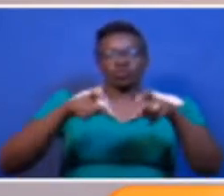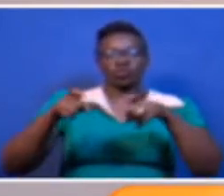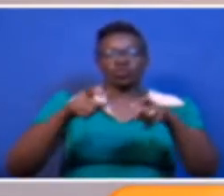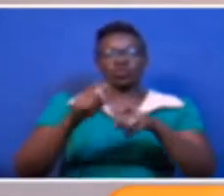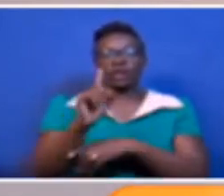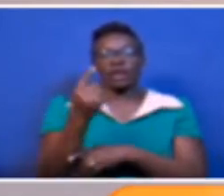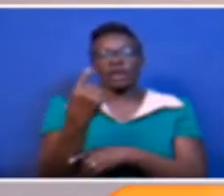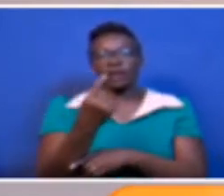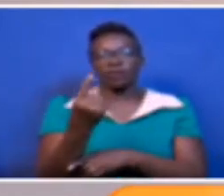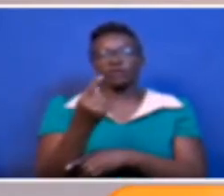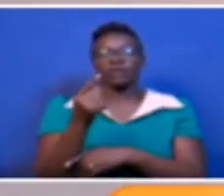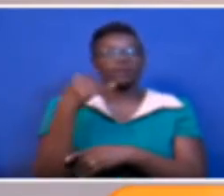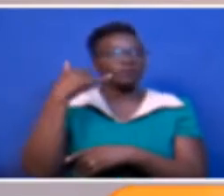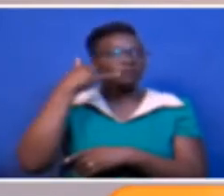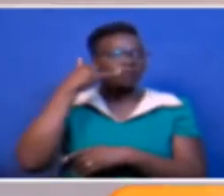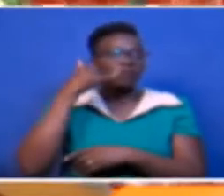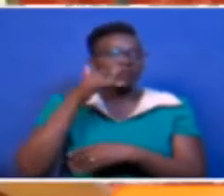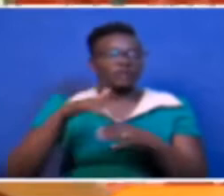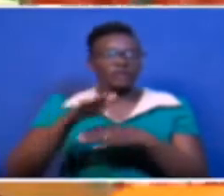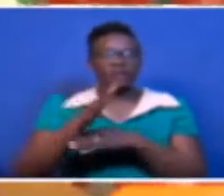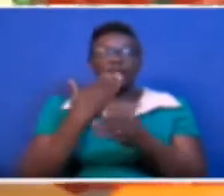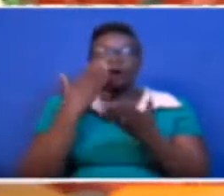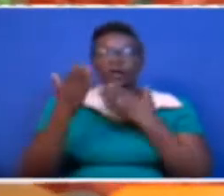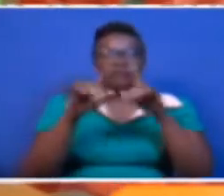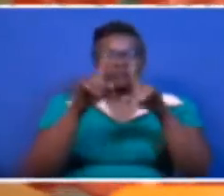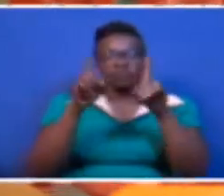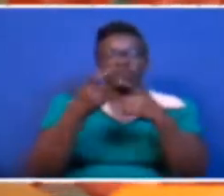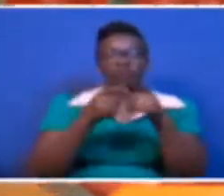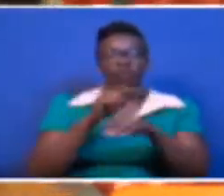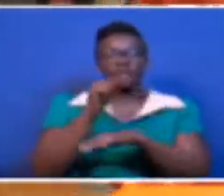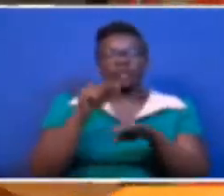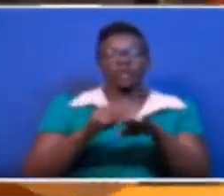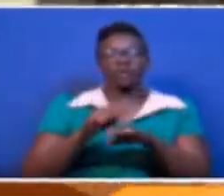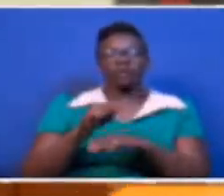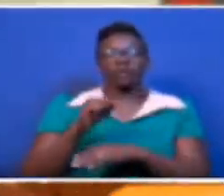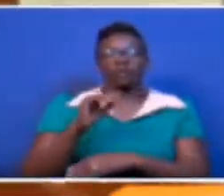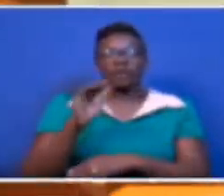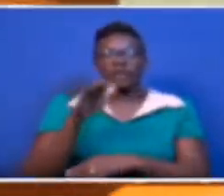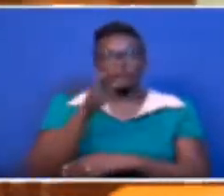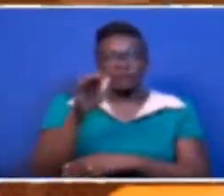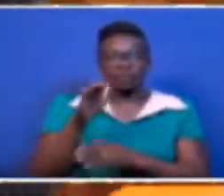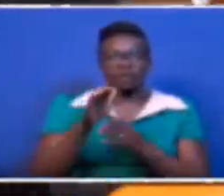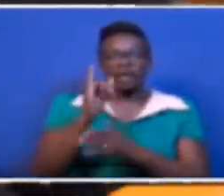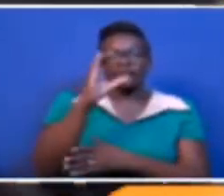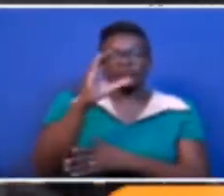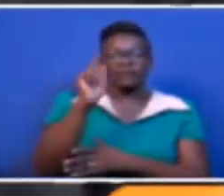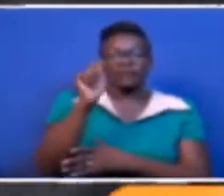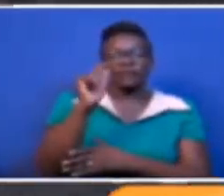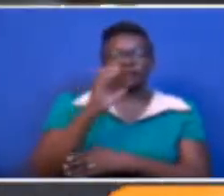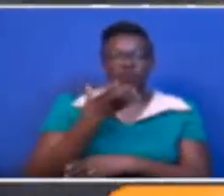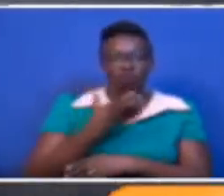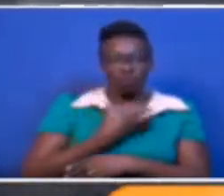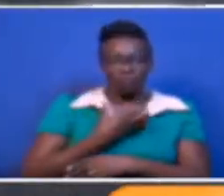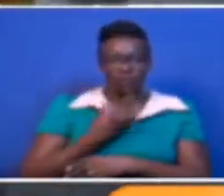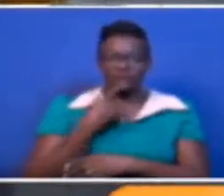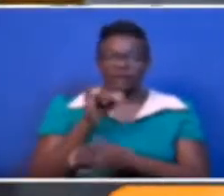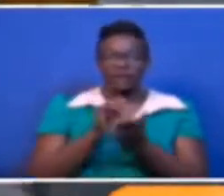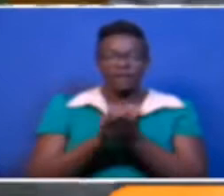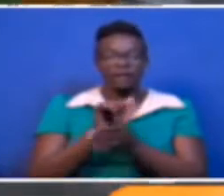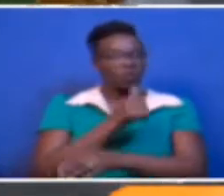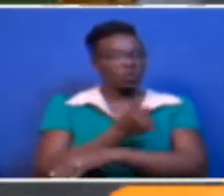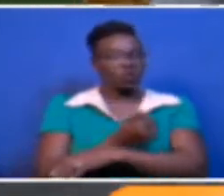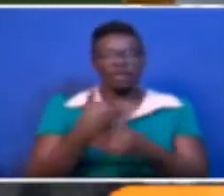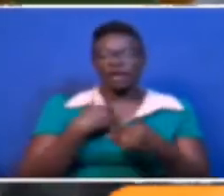services industry. Responding to questions from the National Assembly ICT Committee, the authority said it has not found